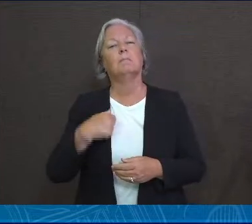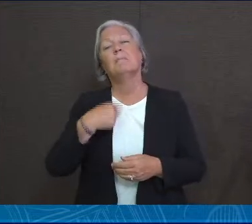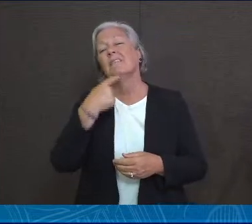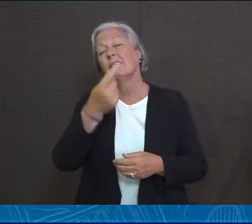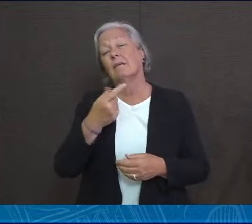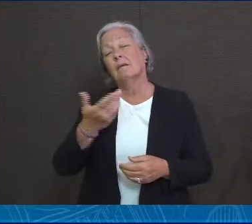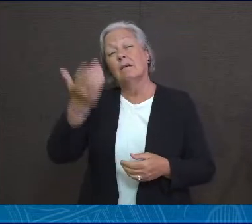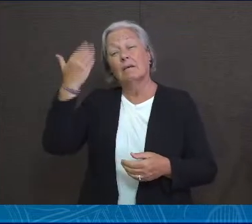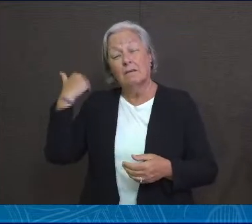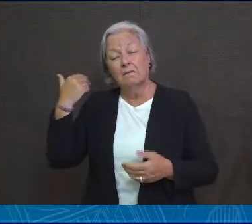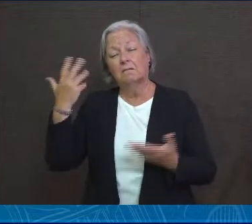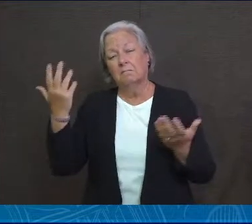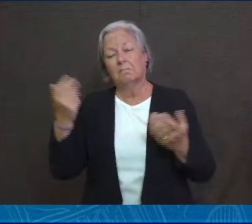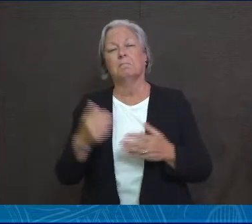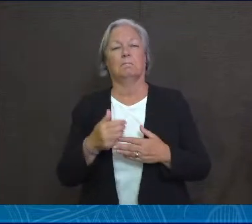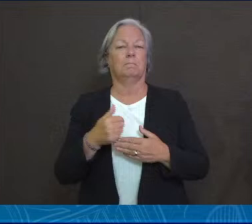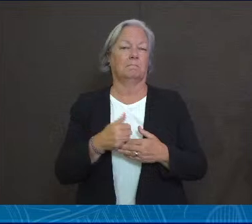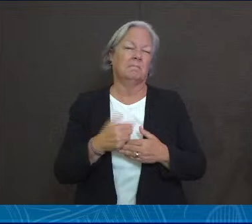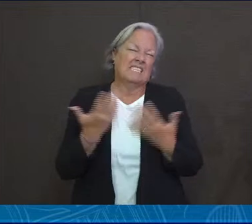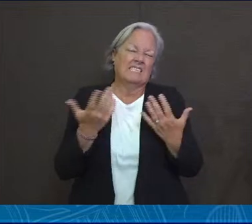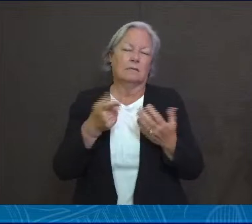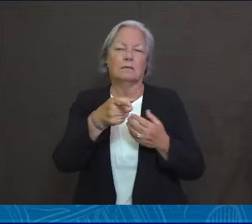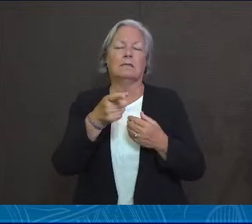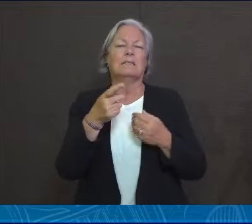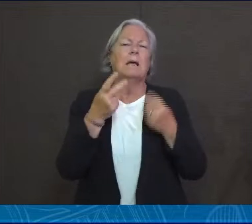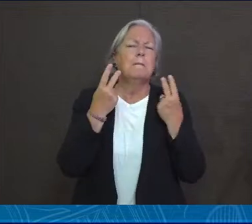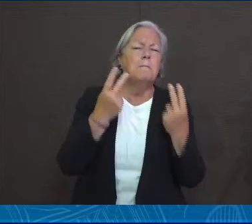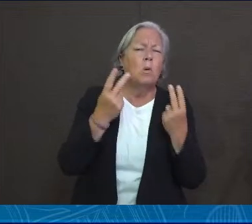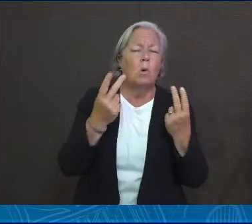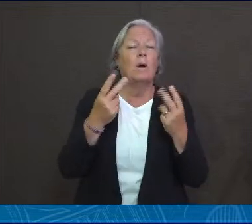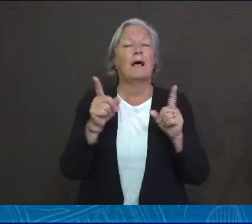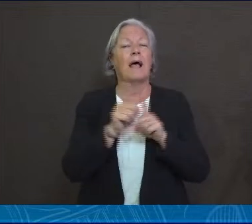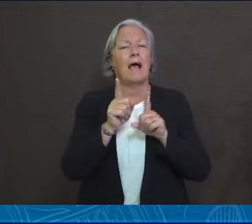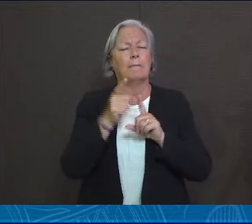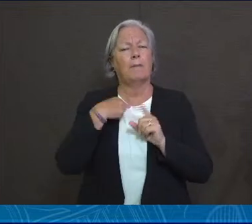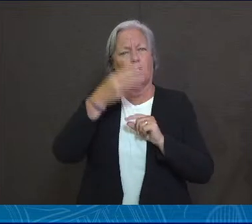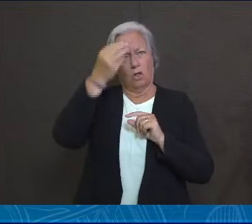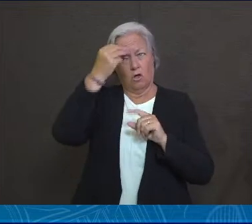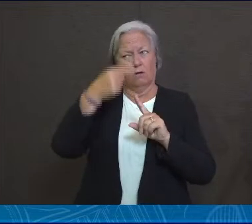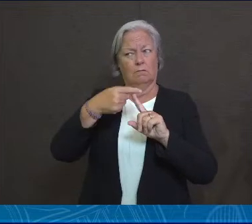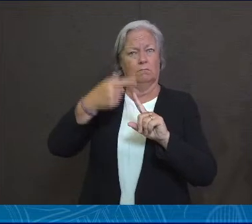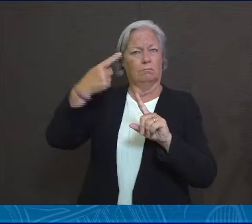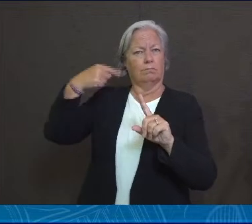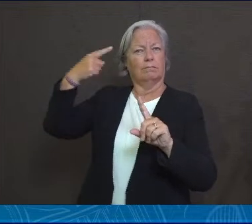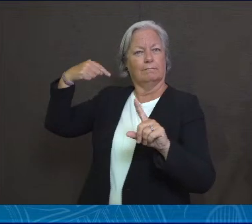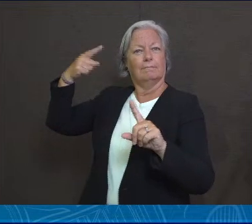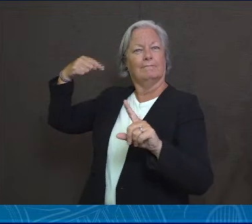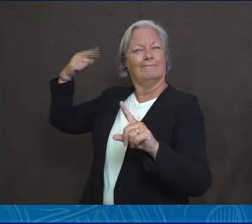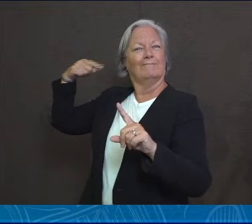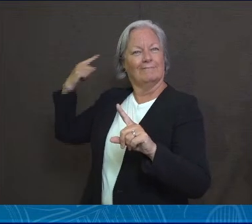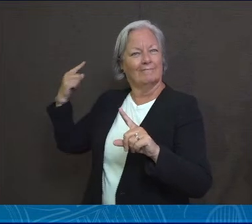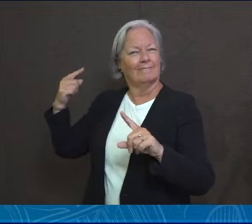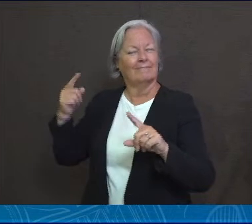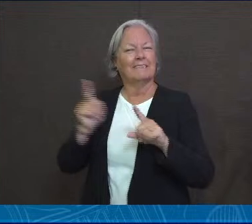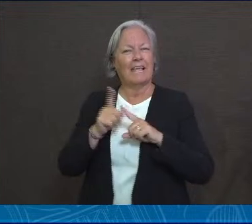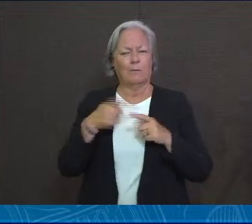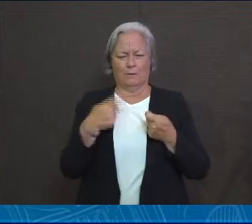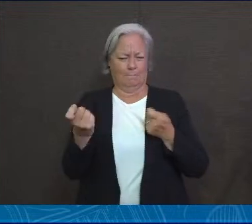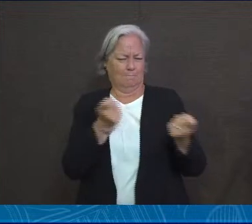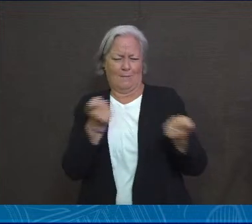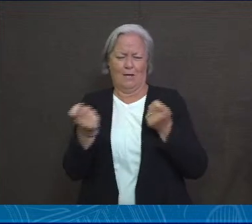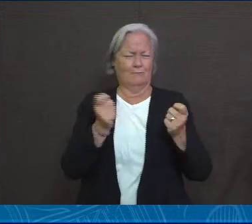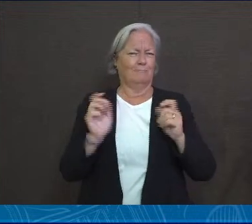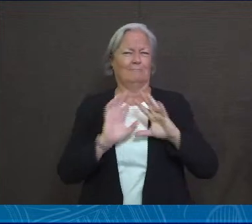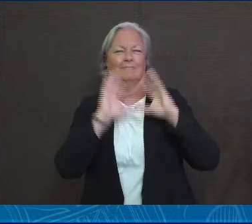also critical that we learn from past events, so adaptive environmental management. We've had 12 extreme